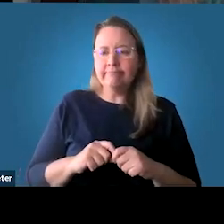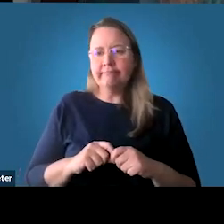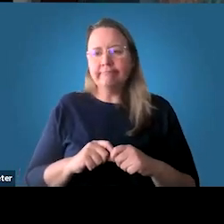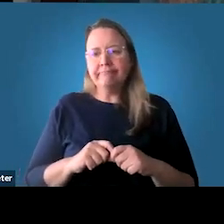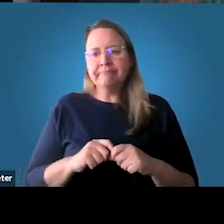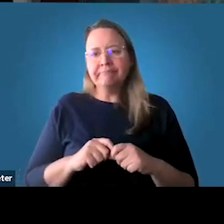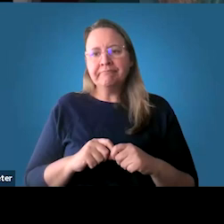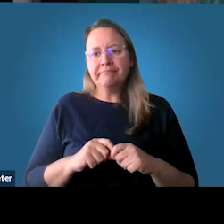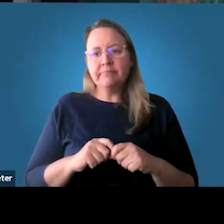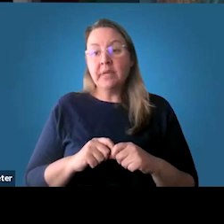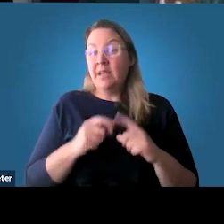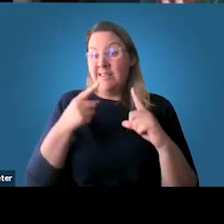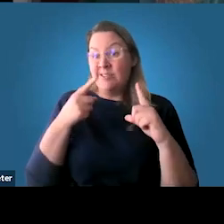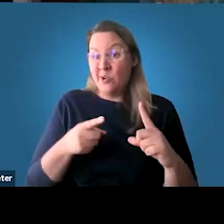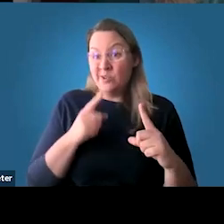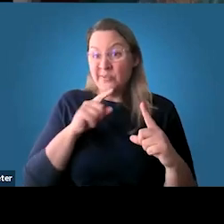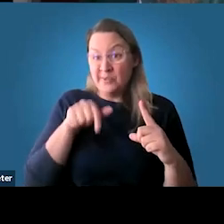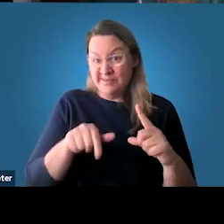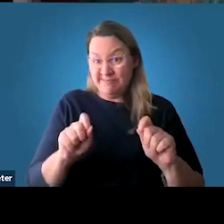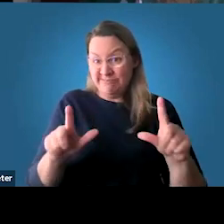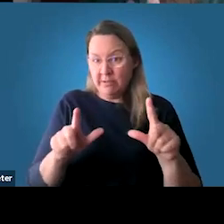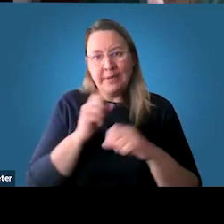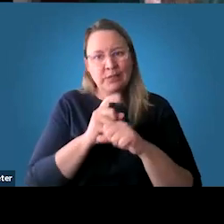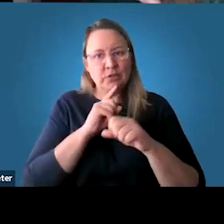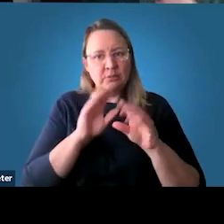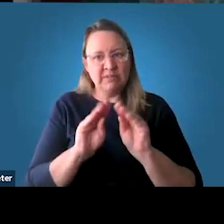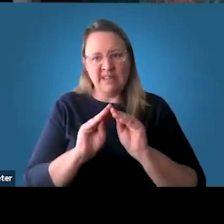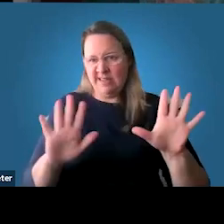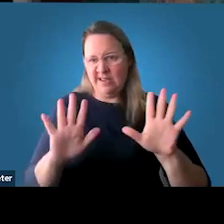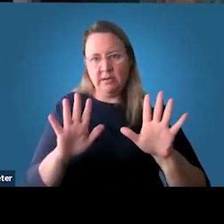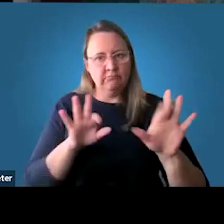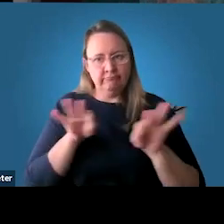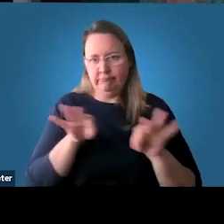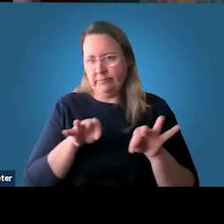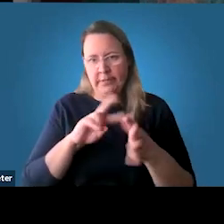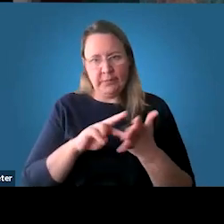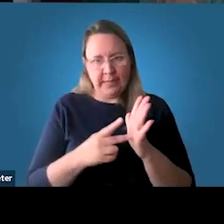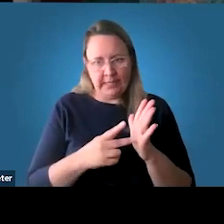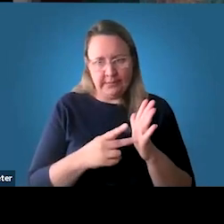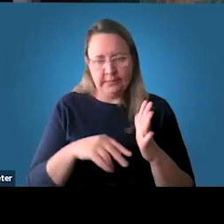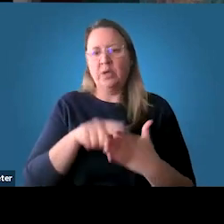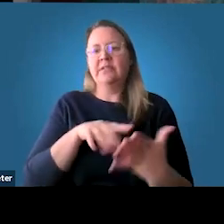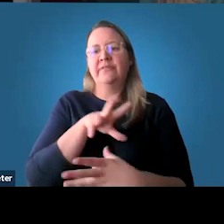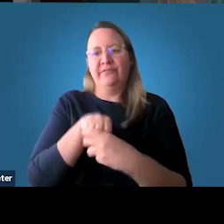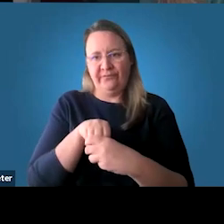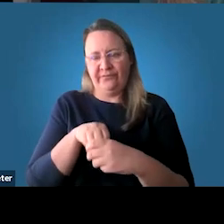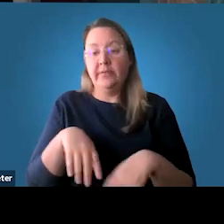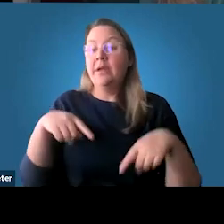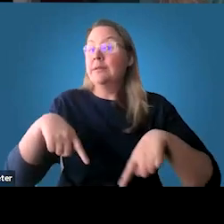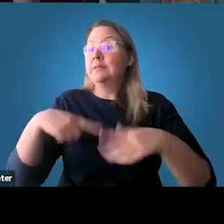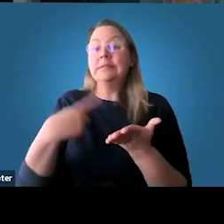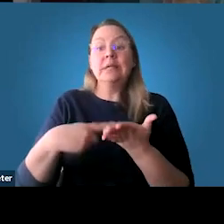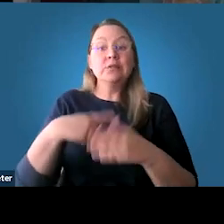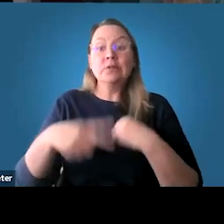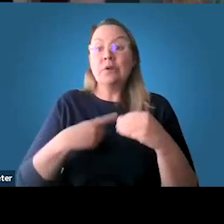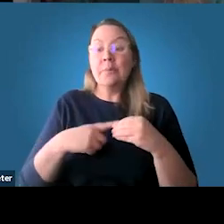going over the goals for the webinar, I want to be really clear about what this webinar is and what it isn't. Our discussion today is